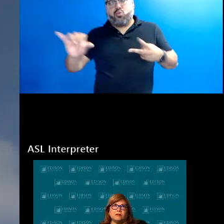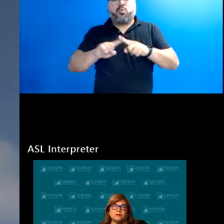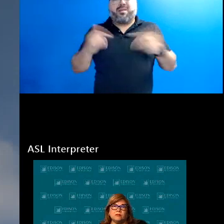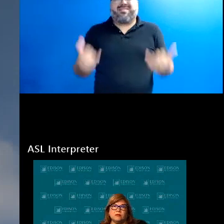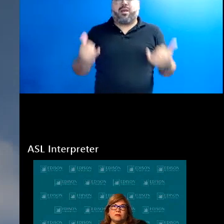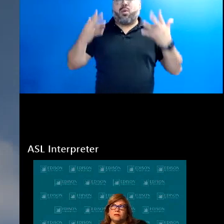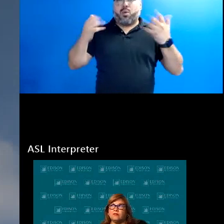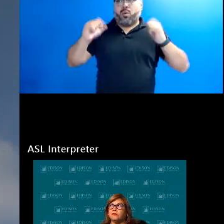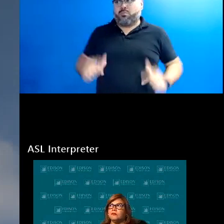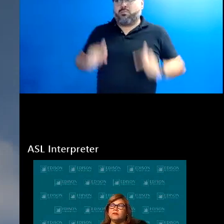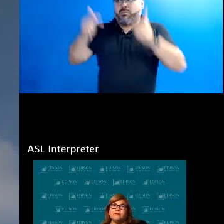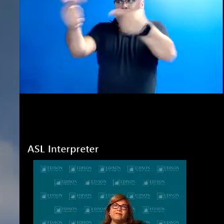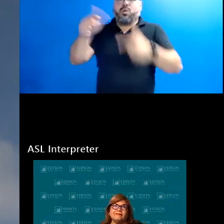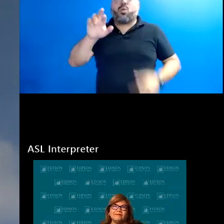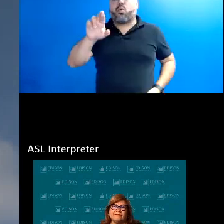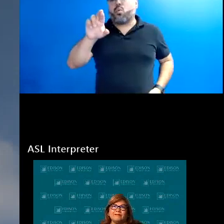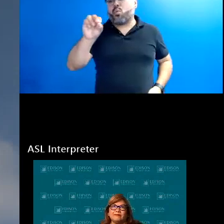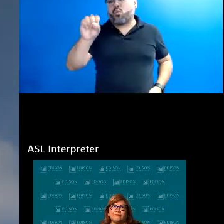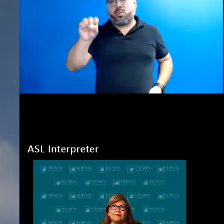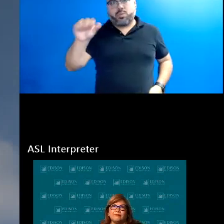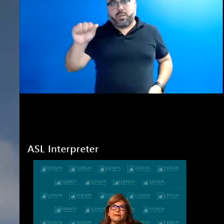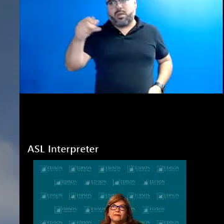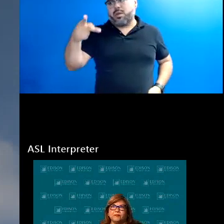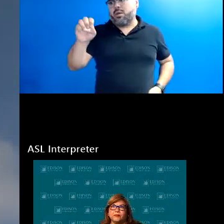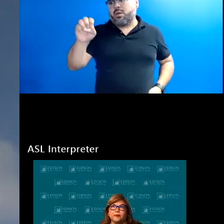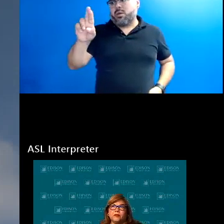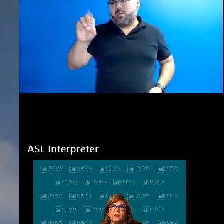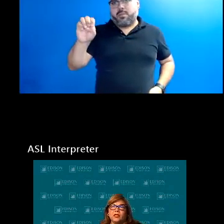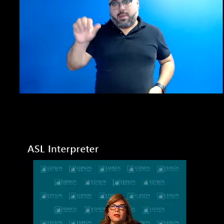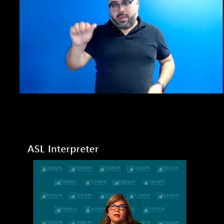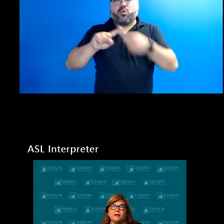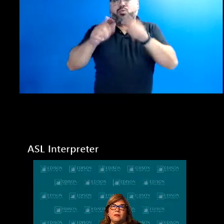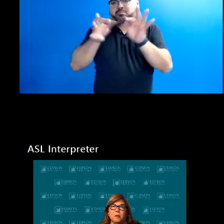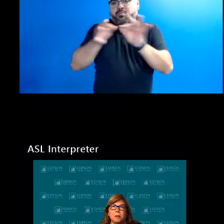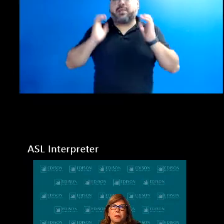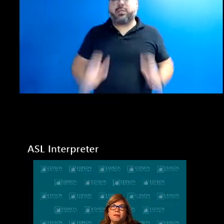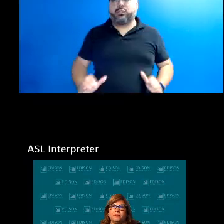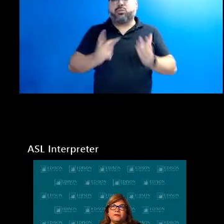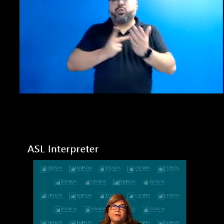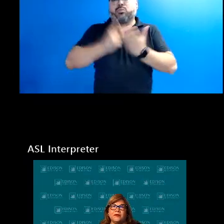bring up my colleague Rosa Perea to talk about customer programs and services. Thanks all.